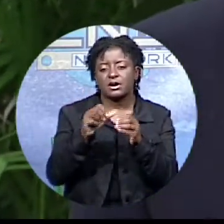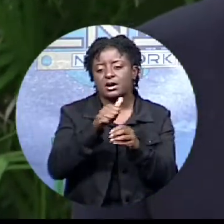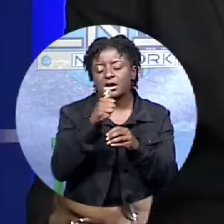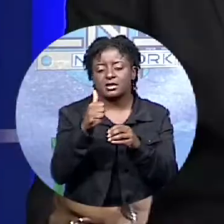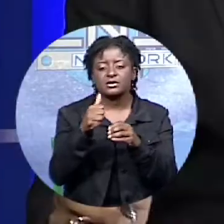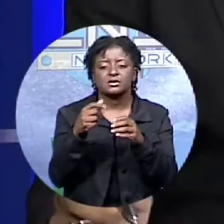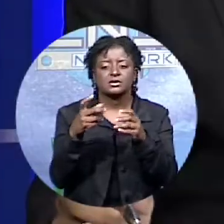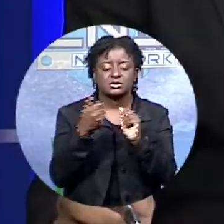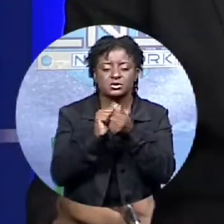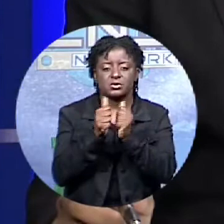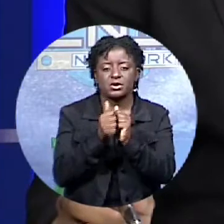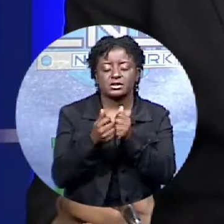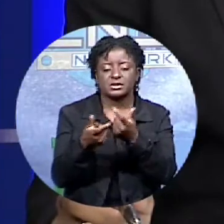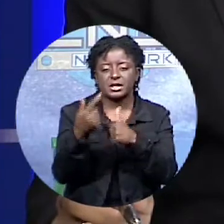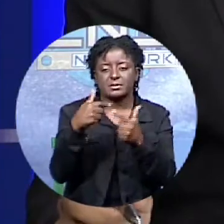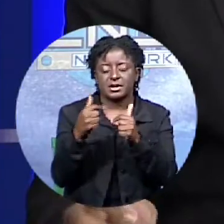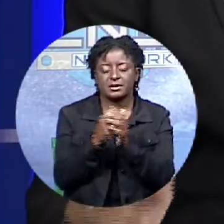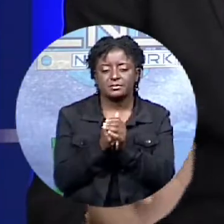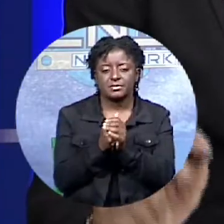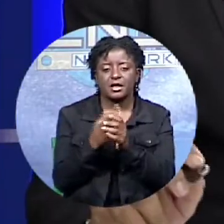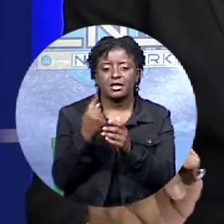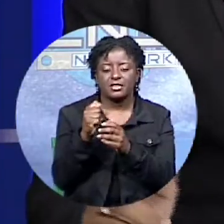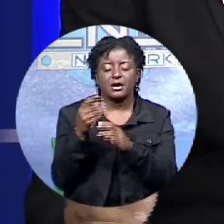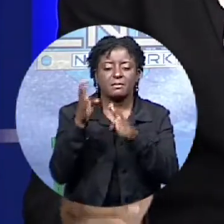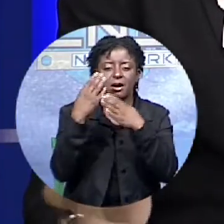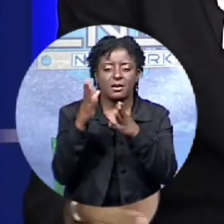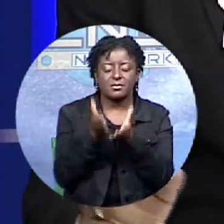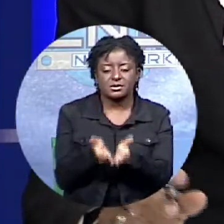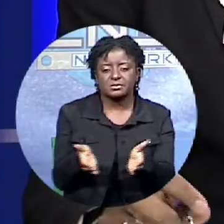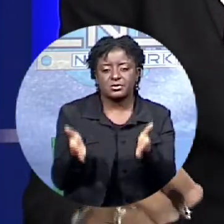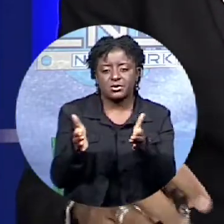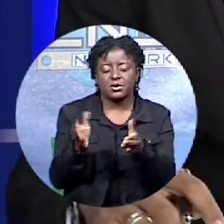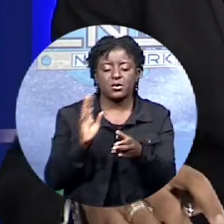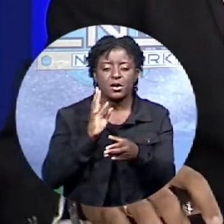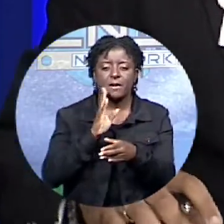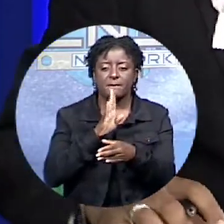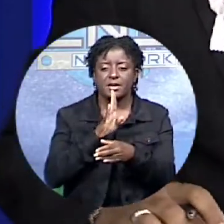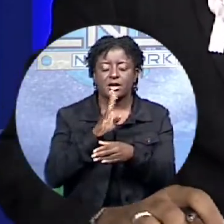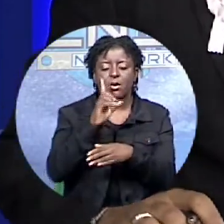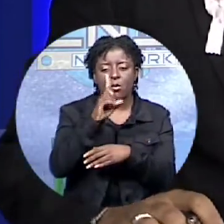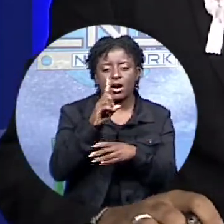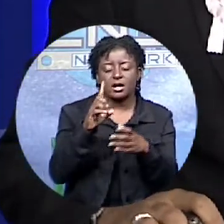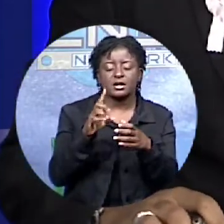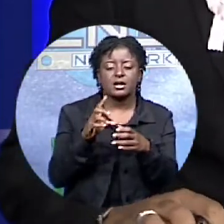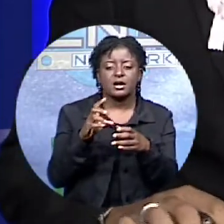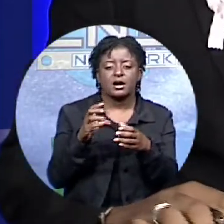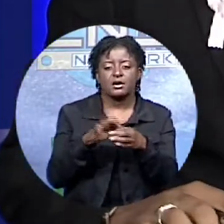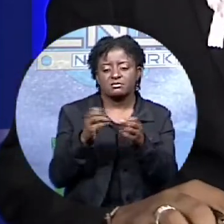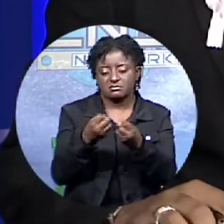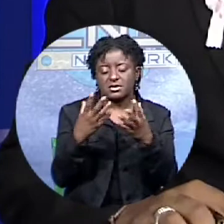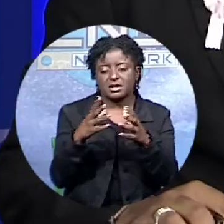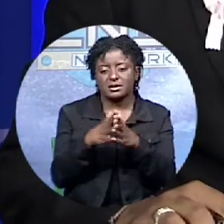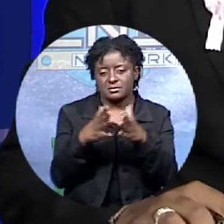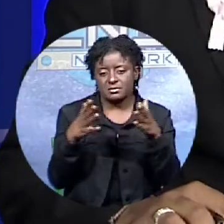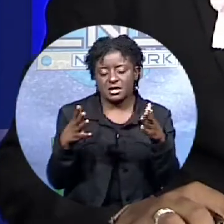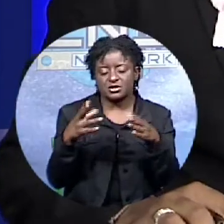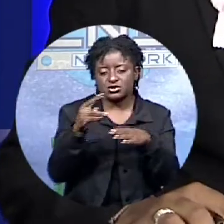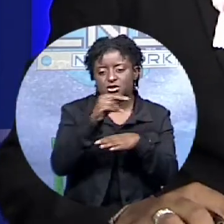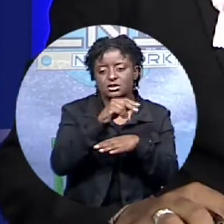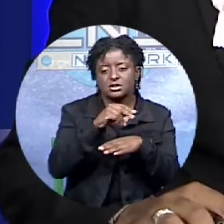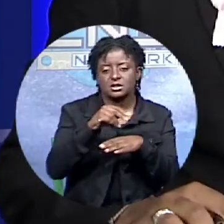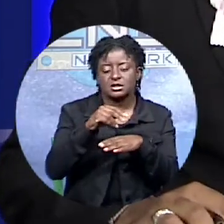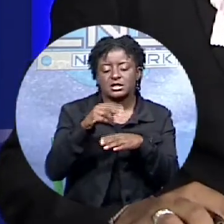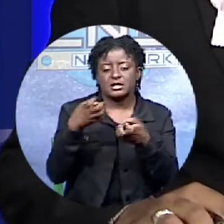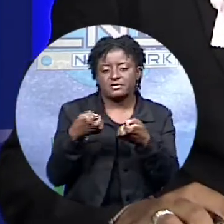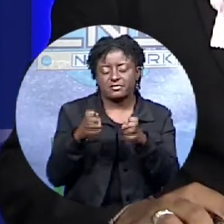coming. Now, the Bahamas Bowl will be just one of the major international sporting events to be held at the National Stadium next year,